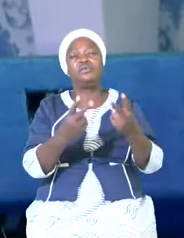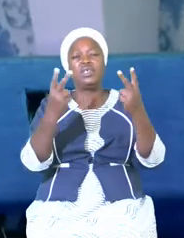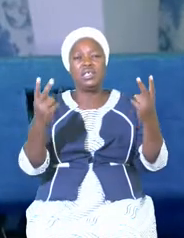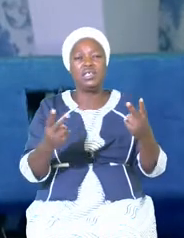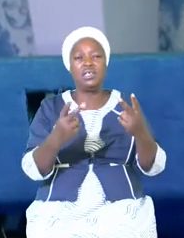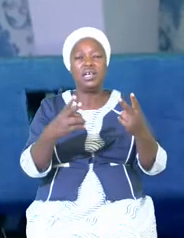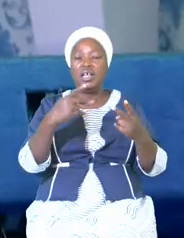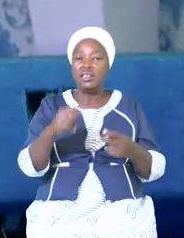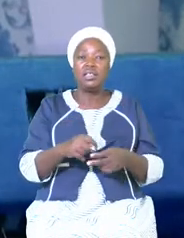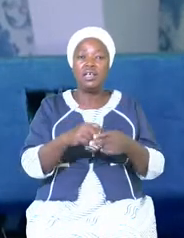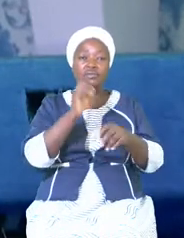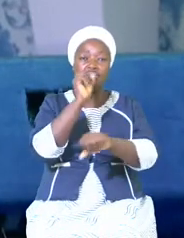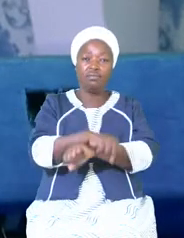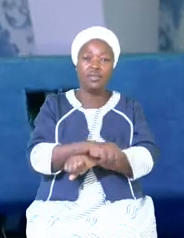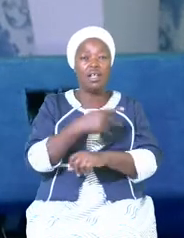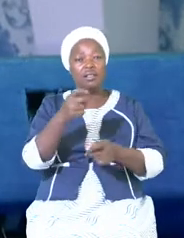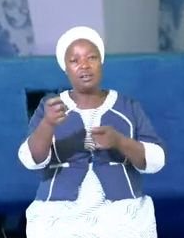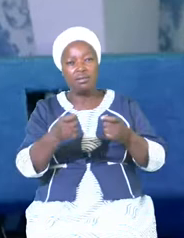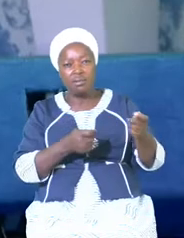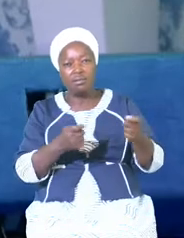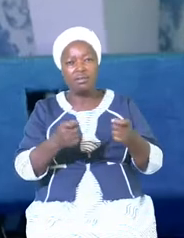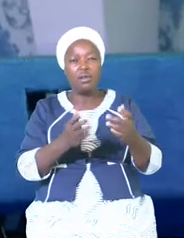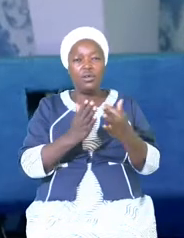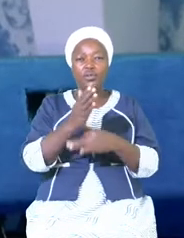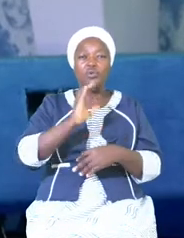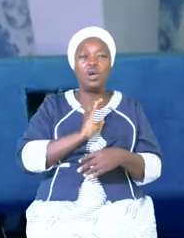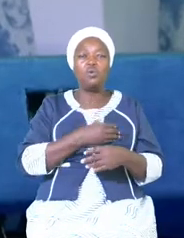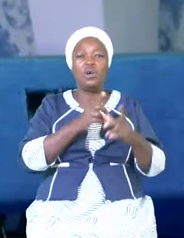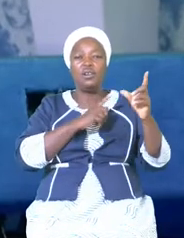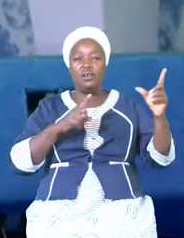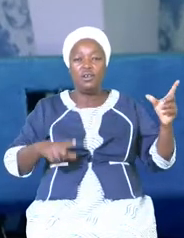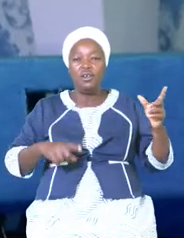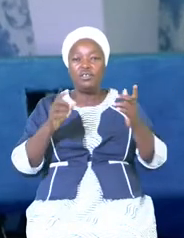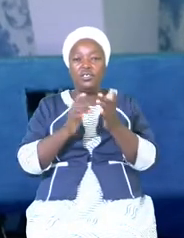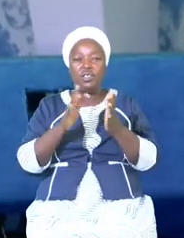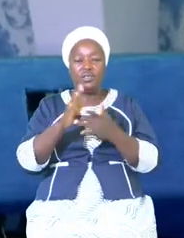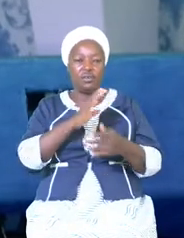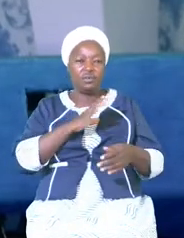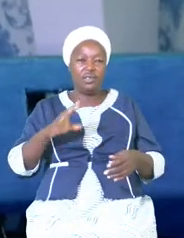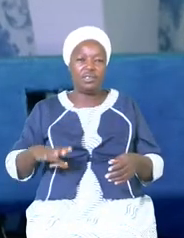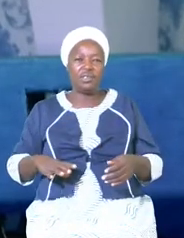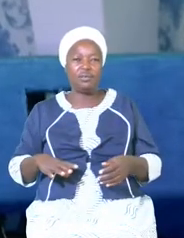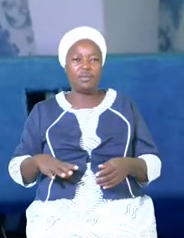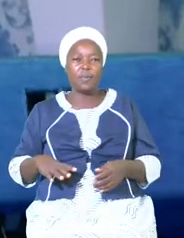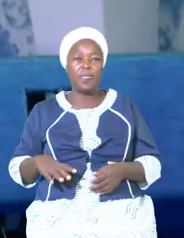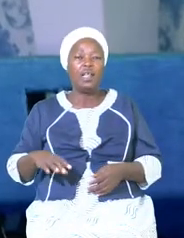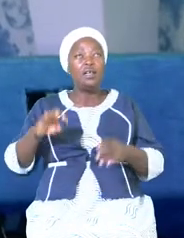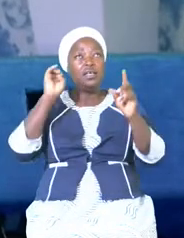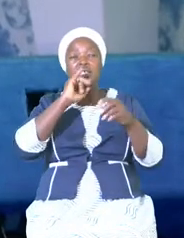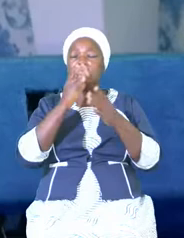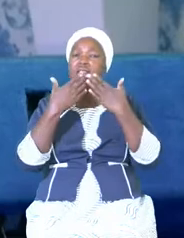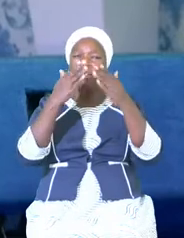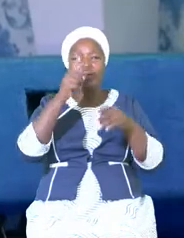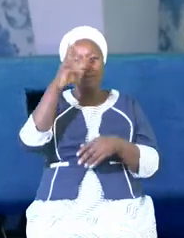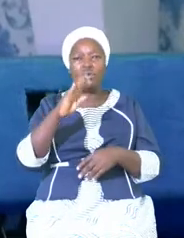triumph, the dominion through our Lord Jesus Christ. He's thanking God. And you know, if you